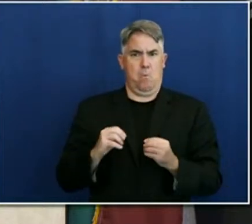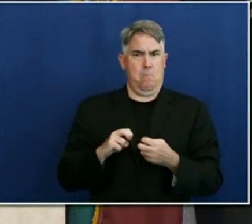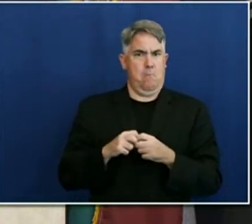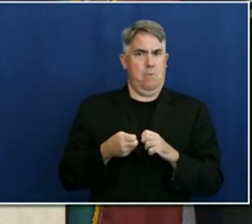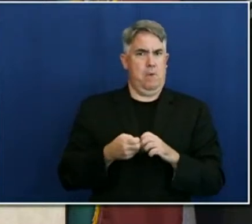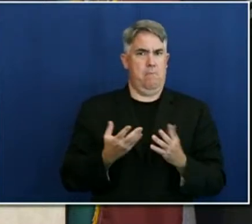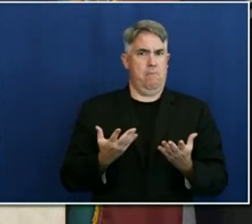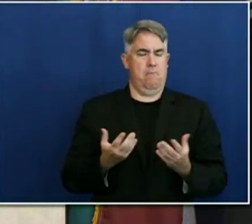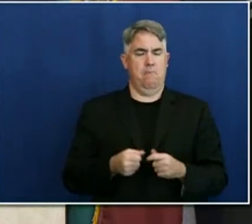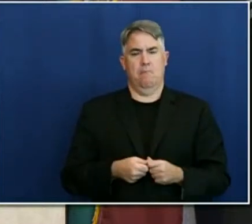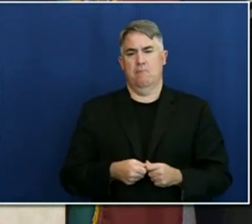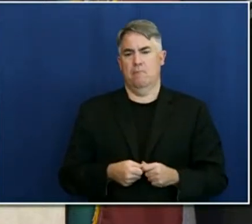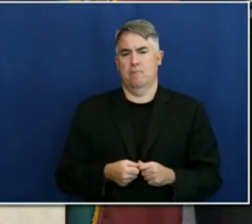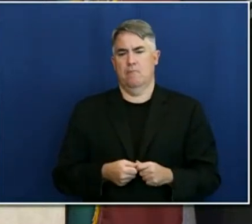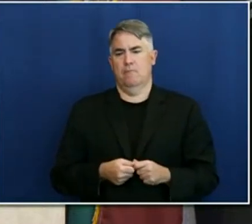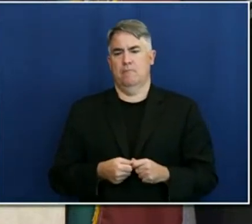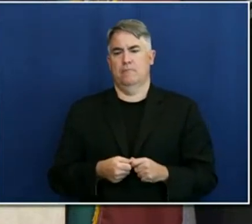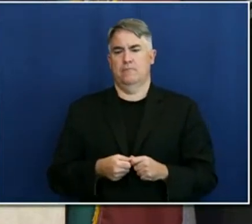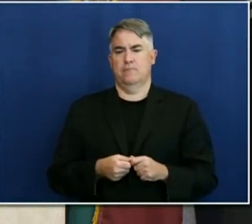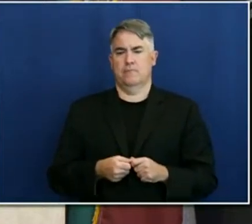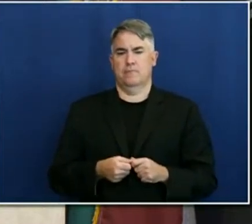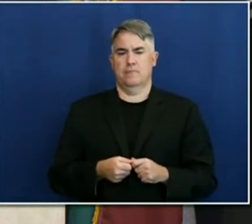particular concern in San Diego.